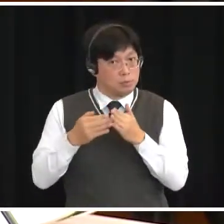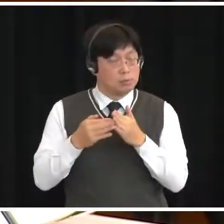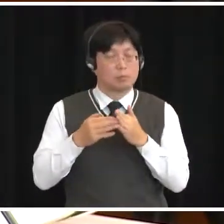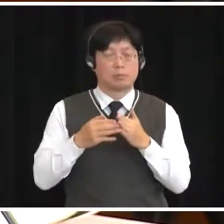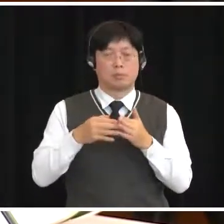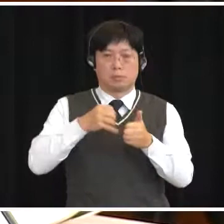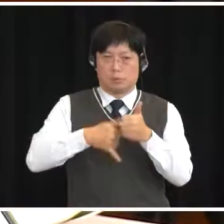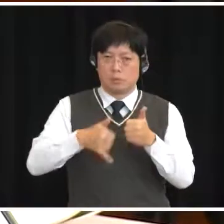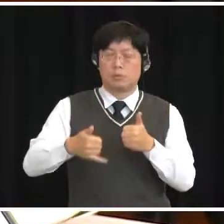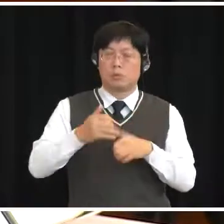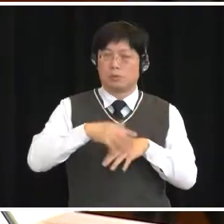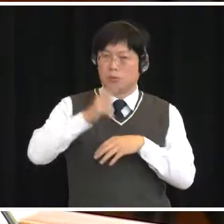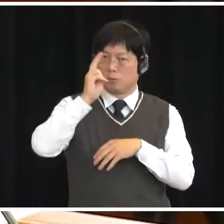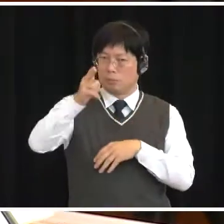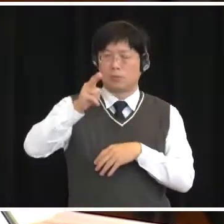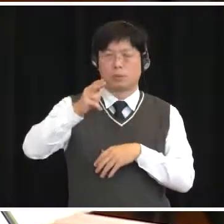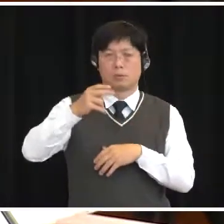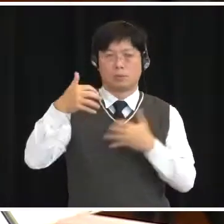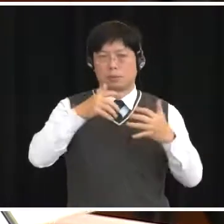have